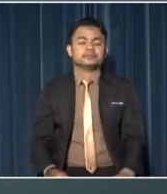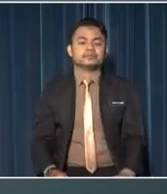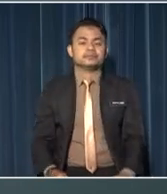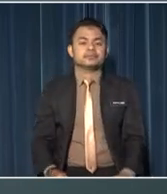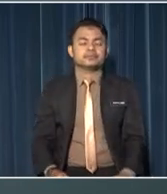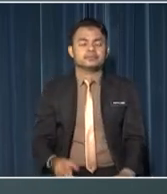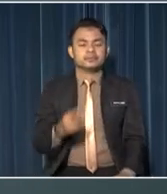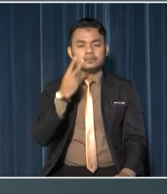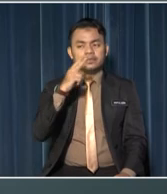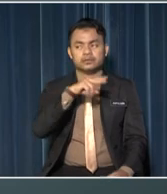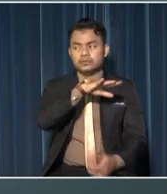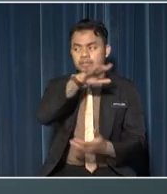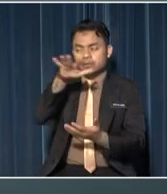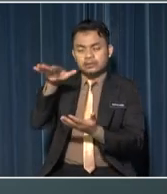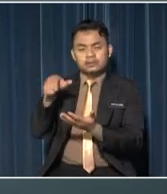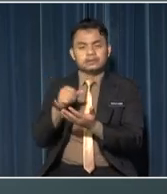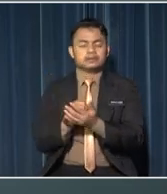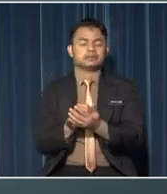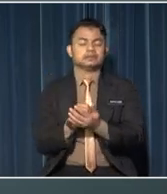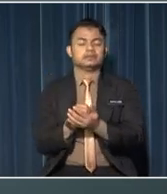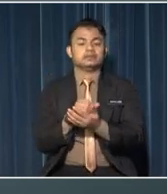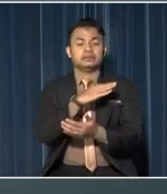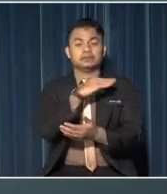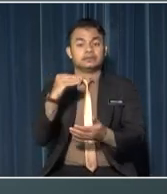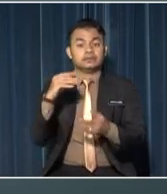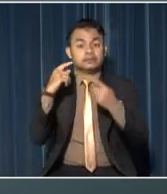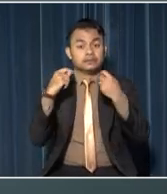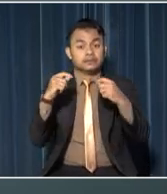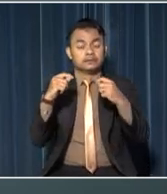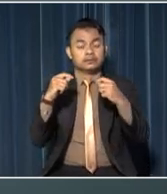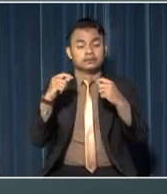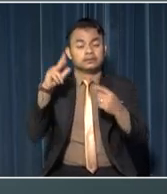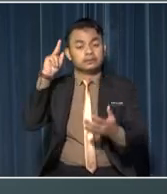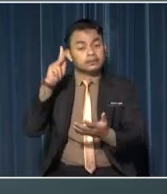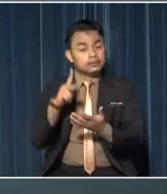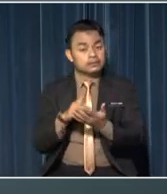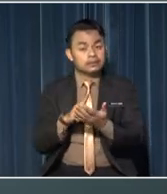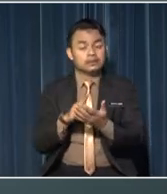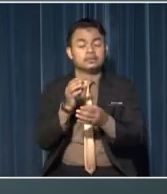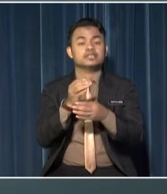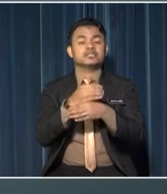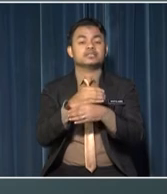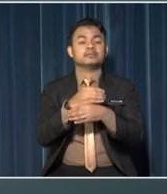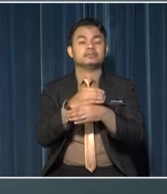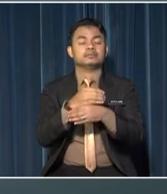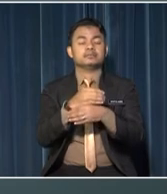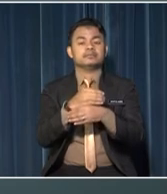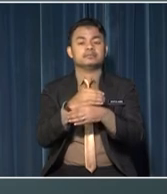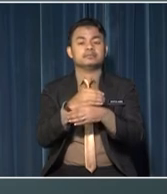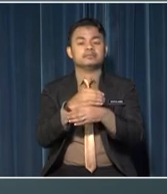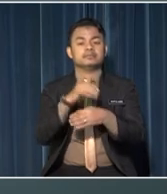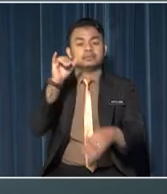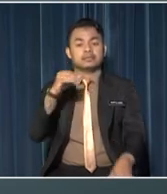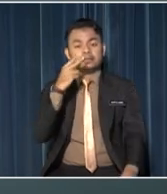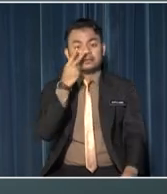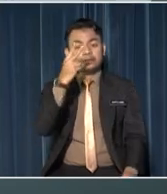Look around you and try to identify the shapes that you see.